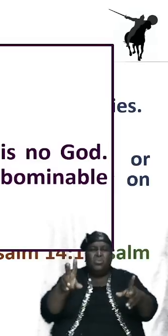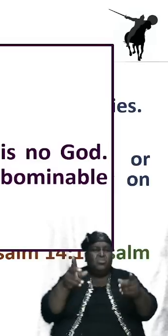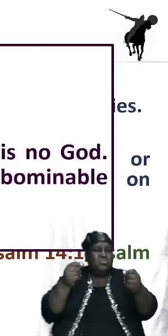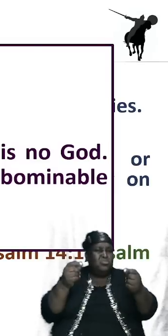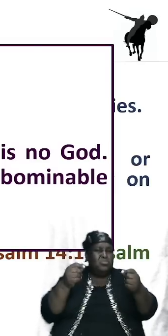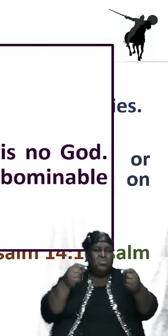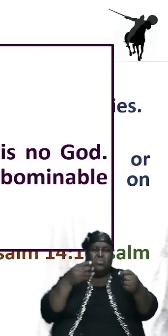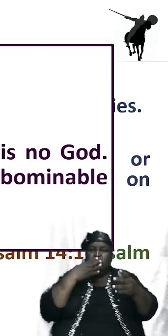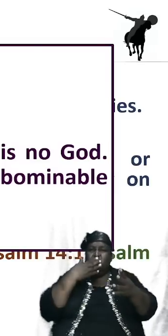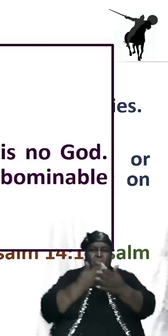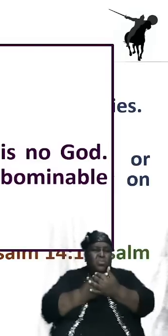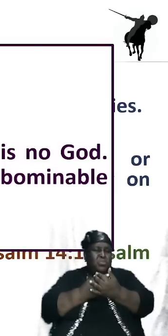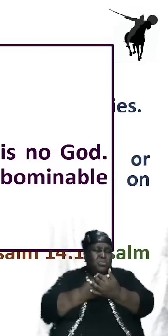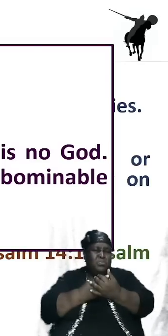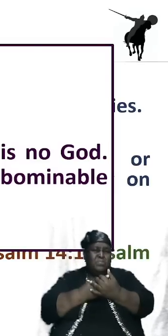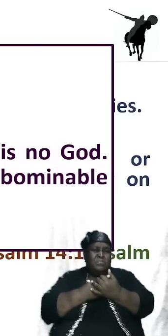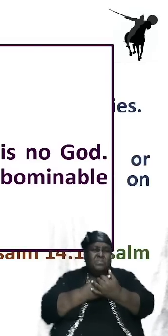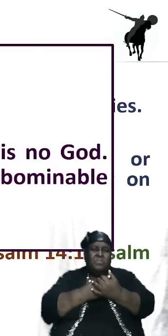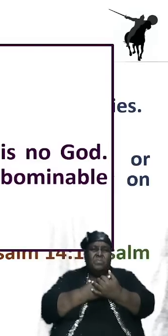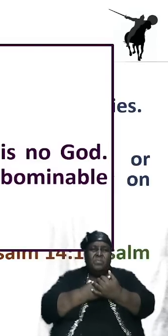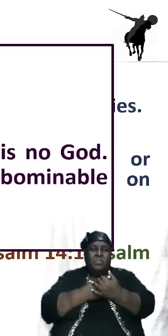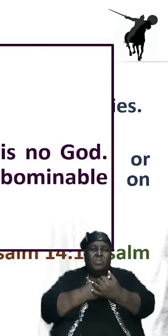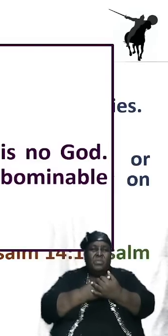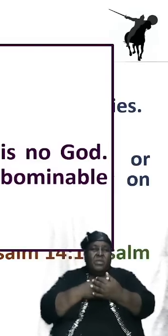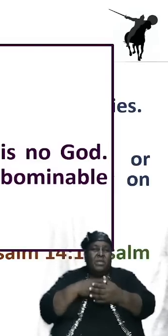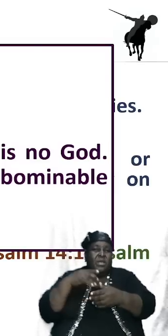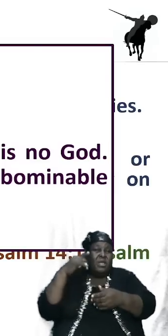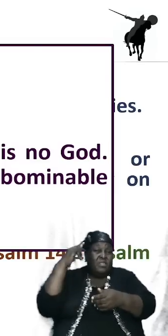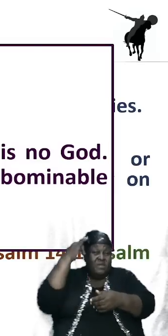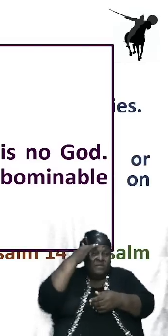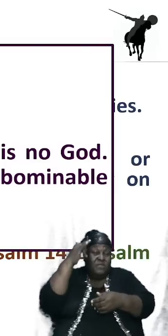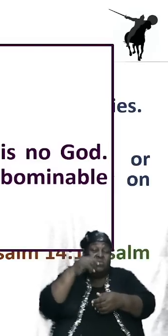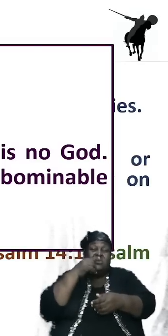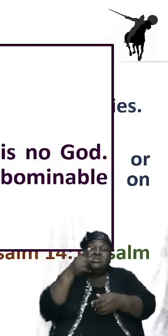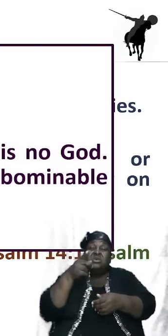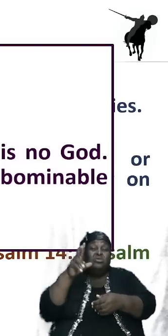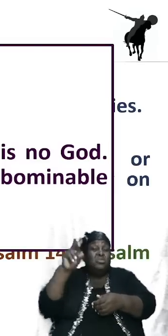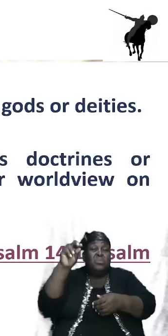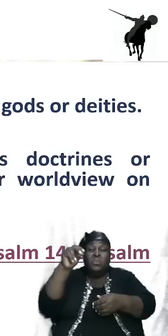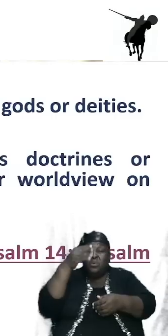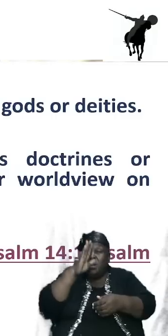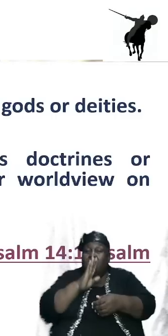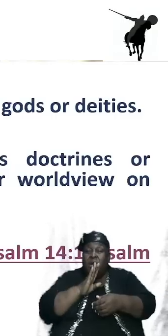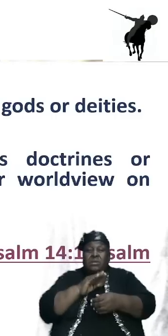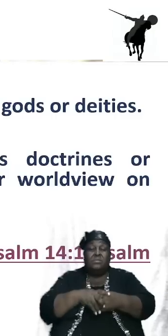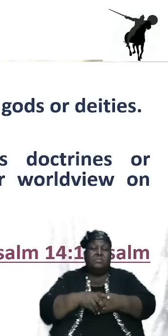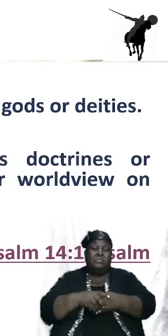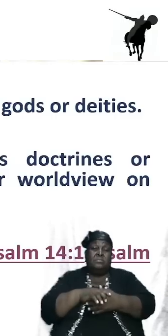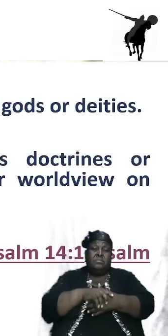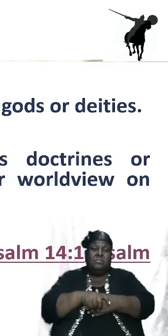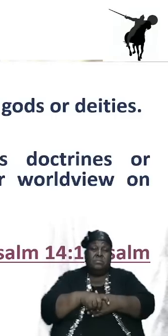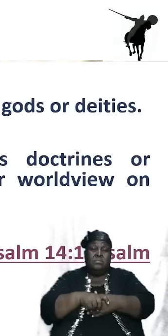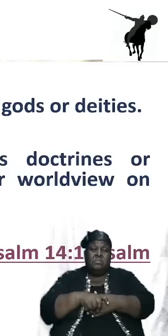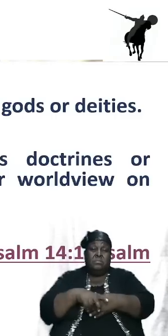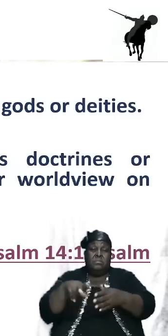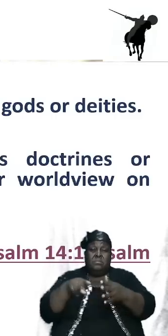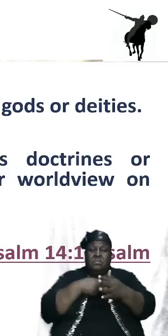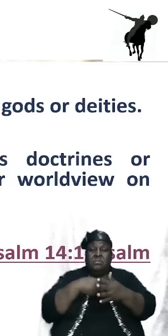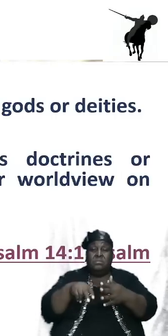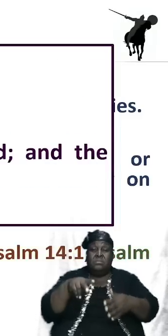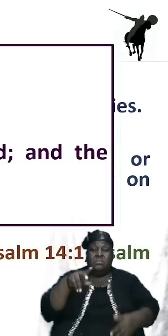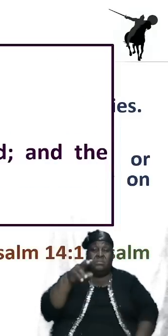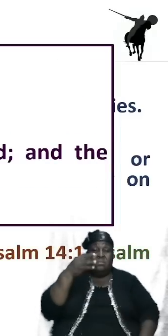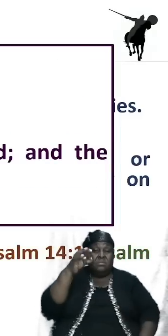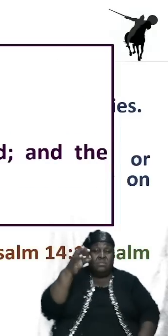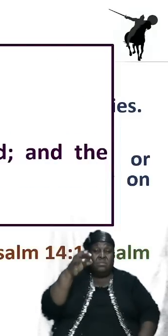the very Bible tell you that the fool say that there is no God. And I'm going to show you why. Psalms 19 verse 1